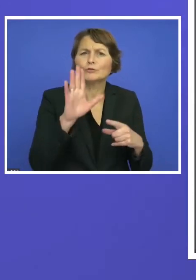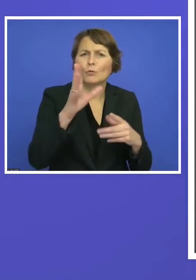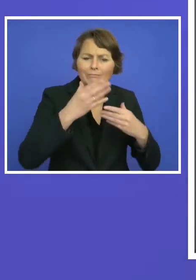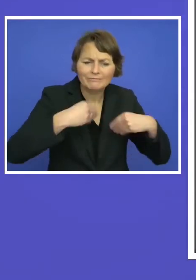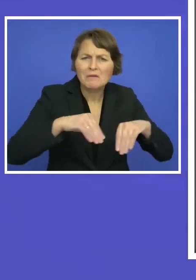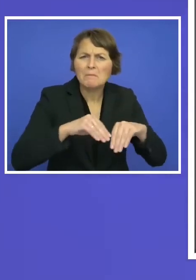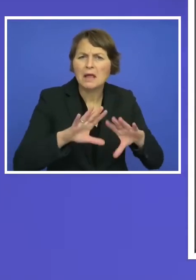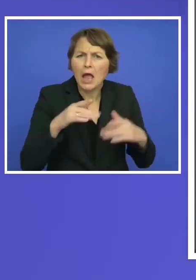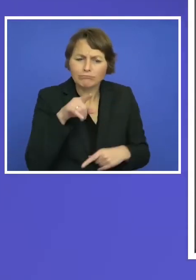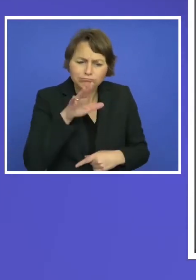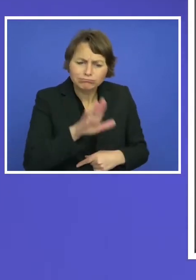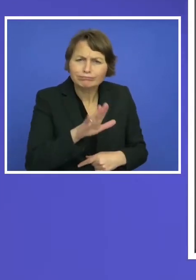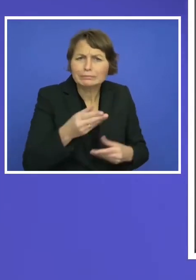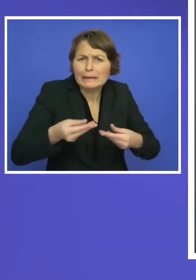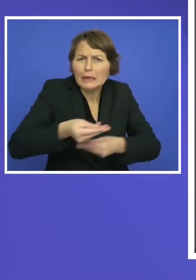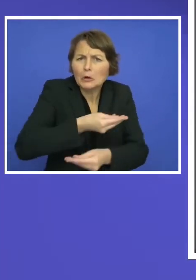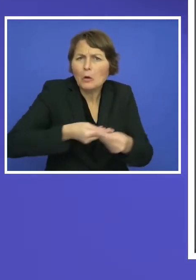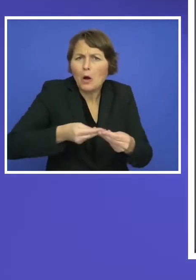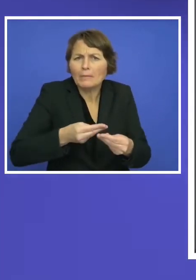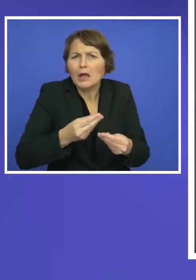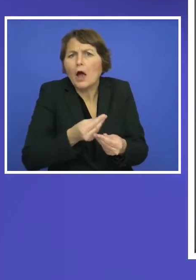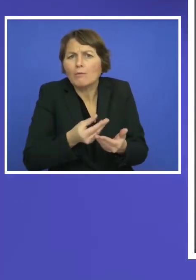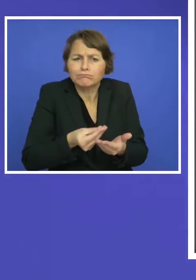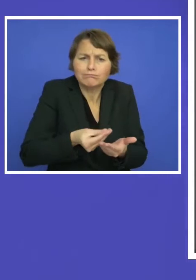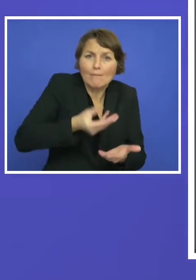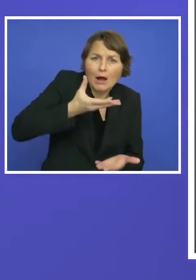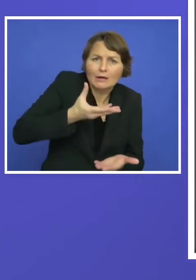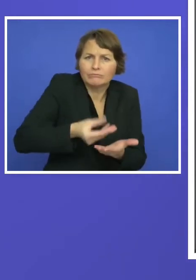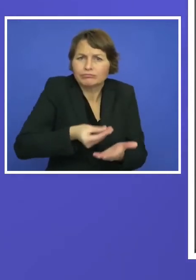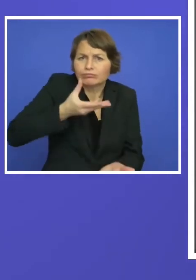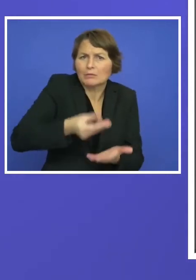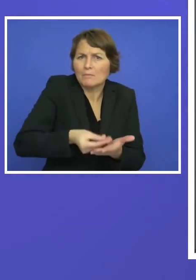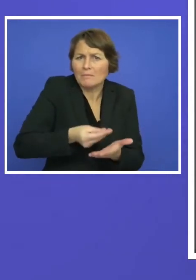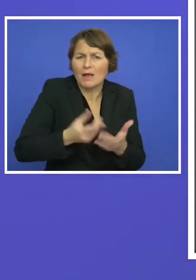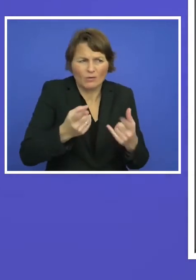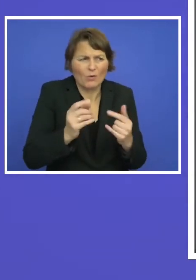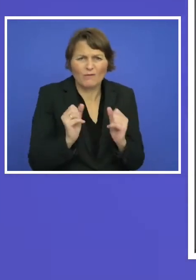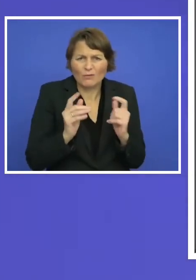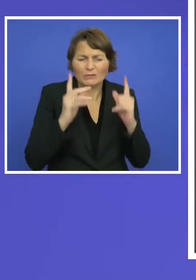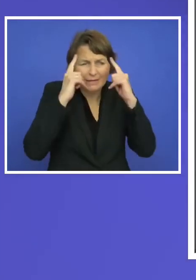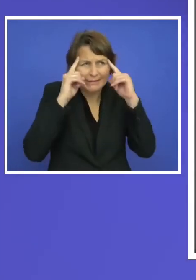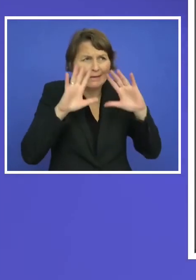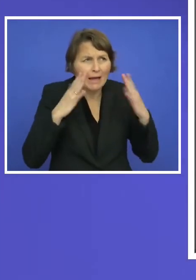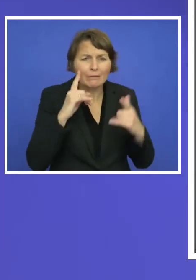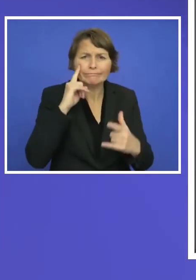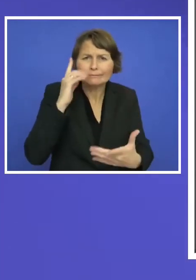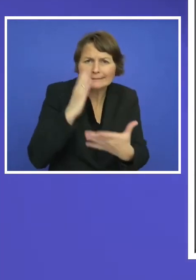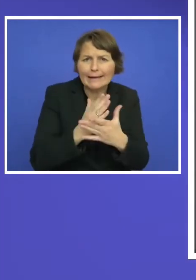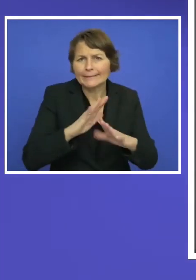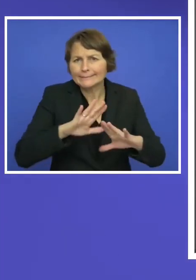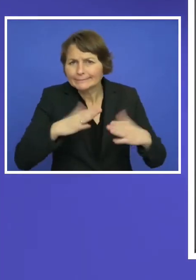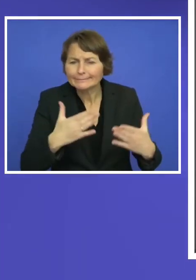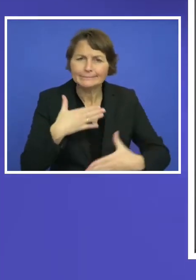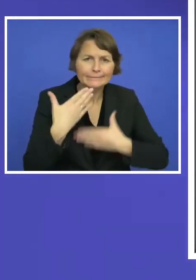then possibility to go to schools. And of course, if we think about decision making, we think about then leadership